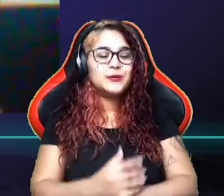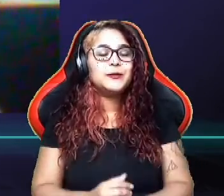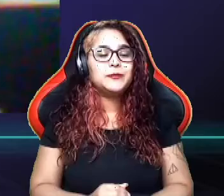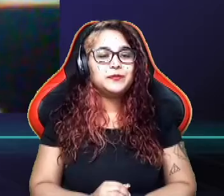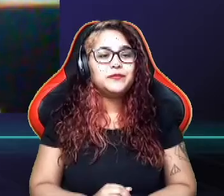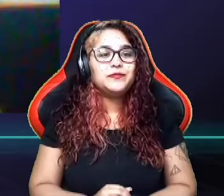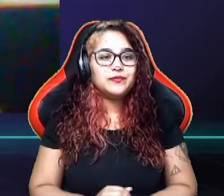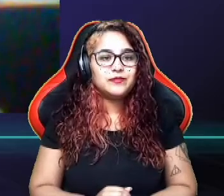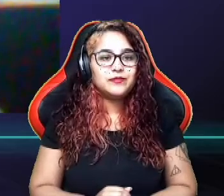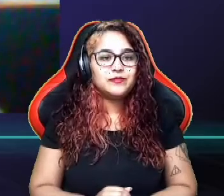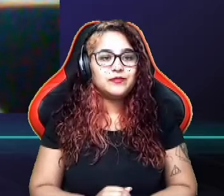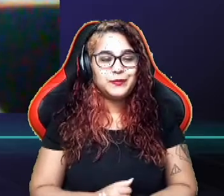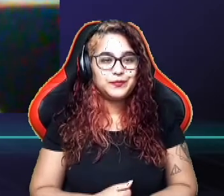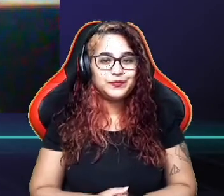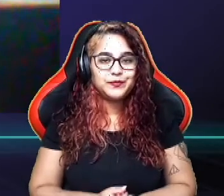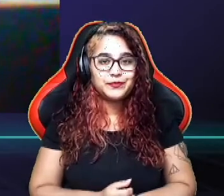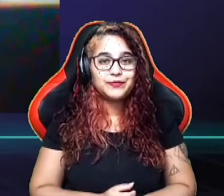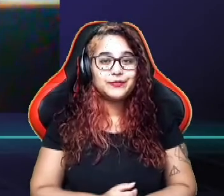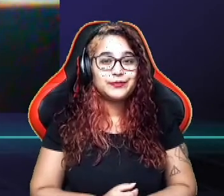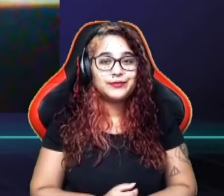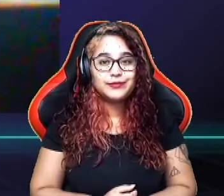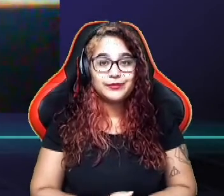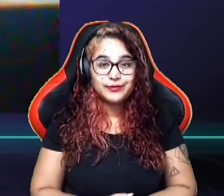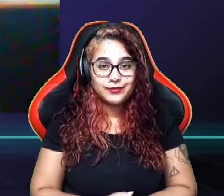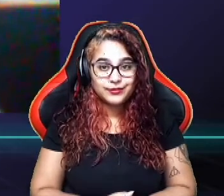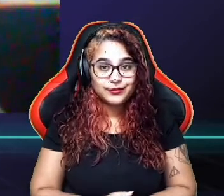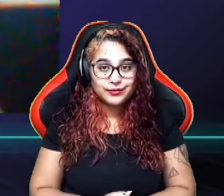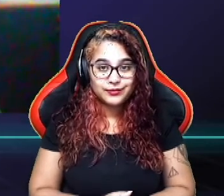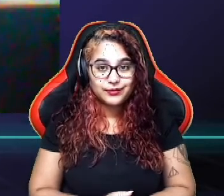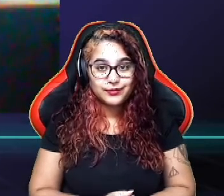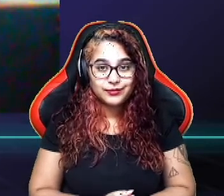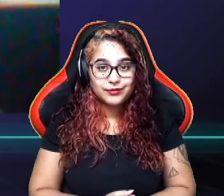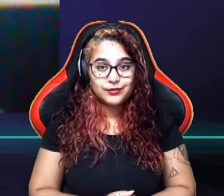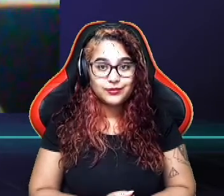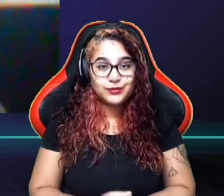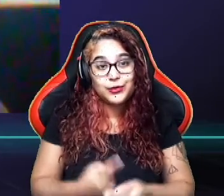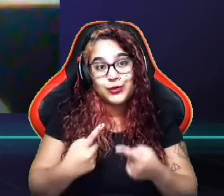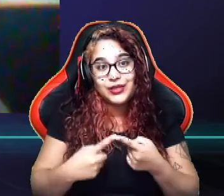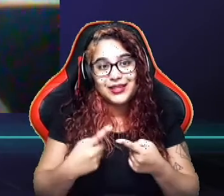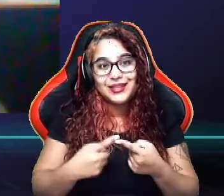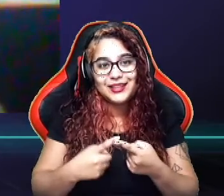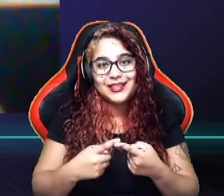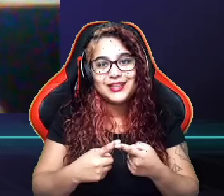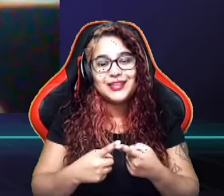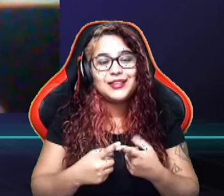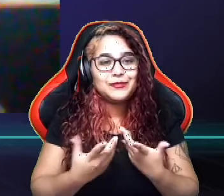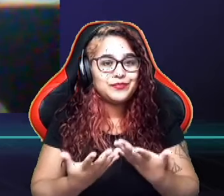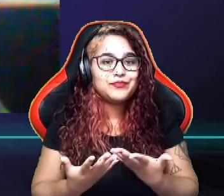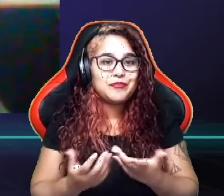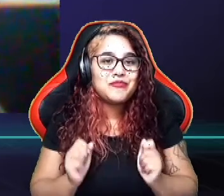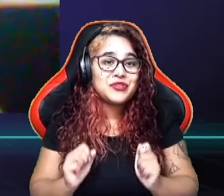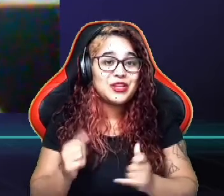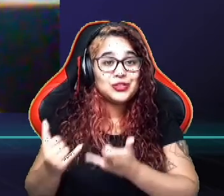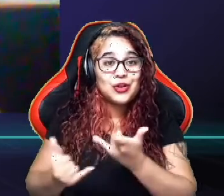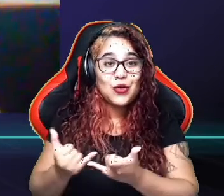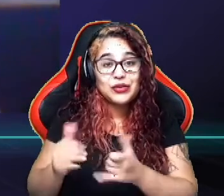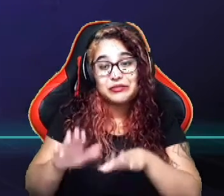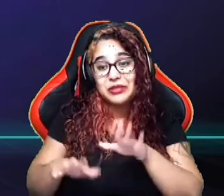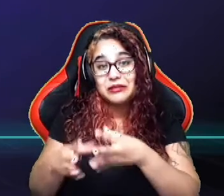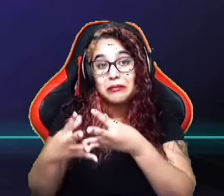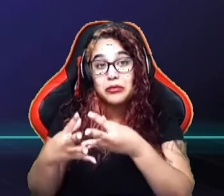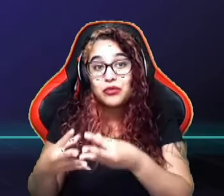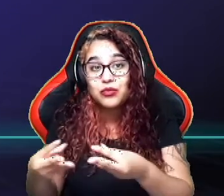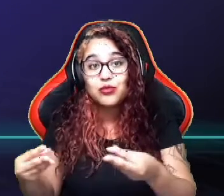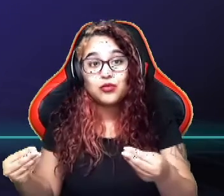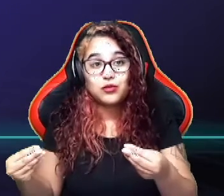preserve and that we pay homage to these people. Otherwise, these stories, these